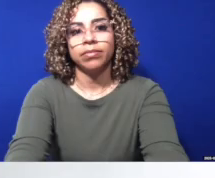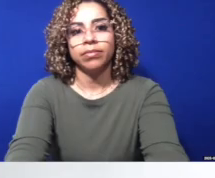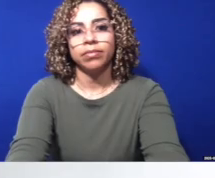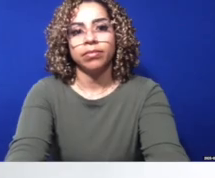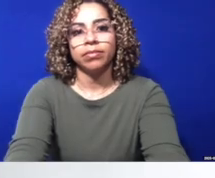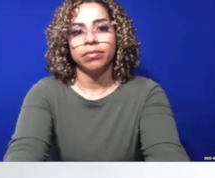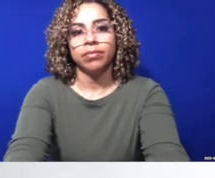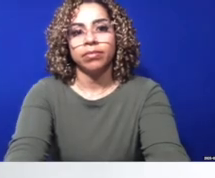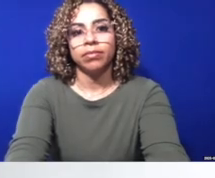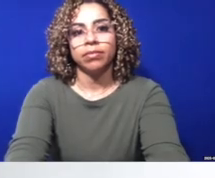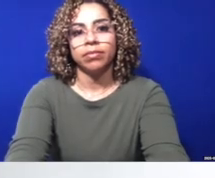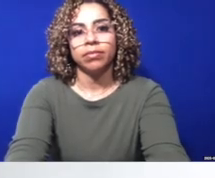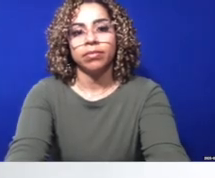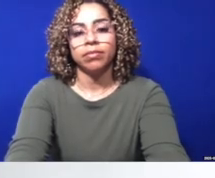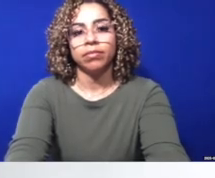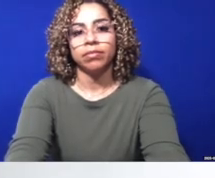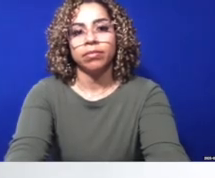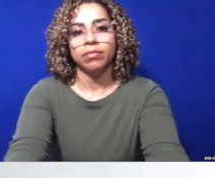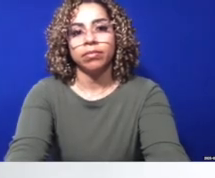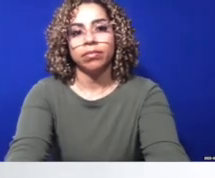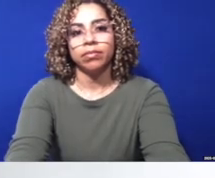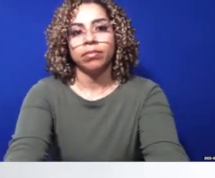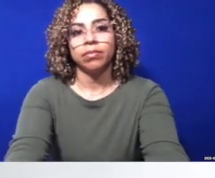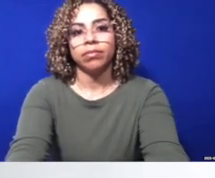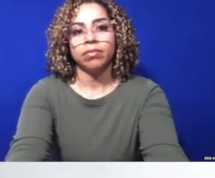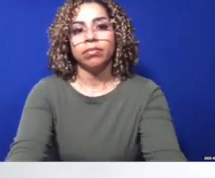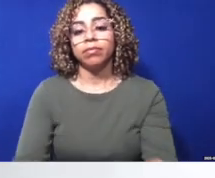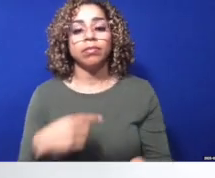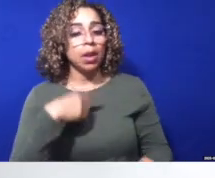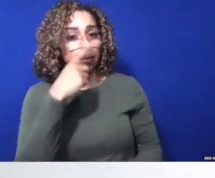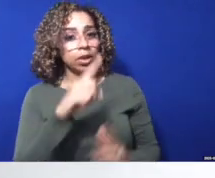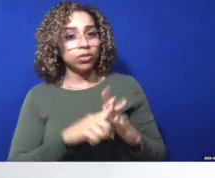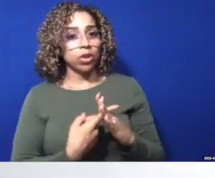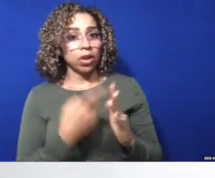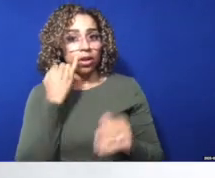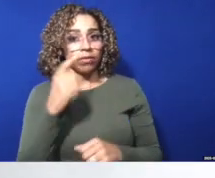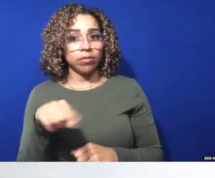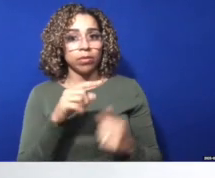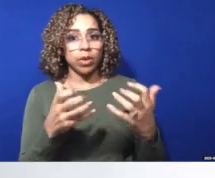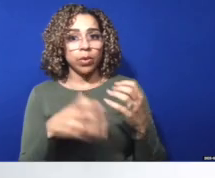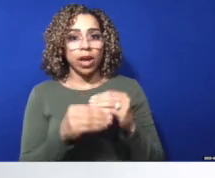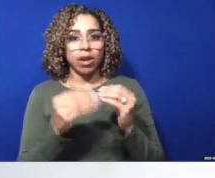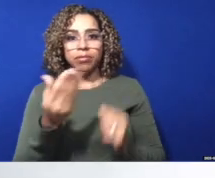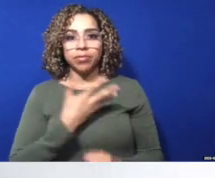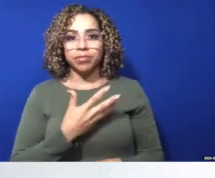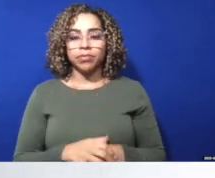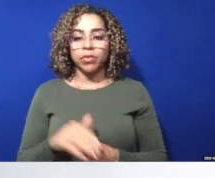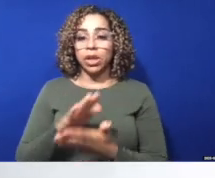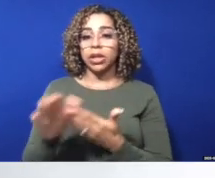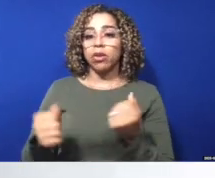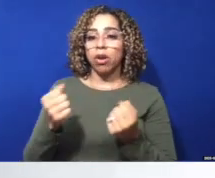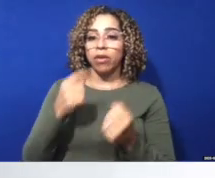I can start with that, and then if anyone wants to add after. So for Clean Cars for